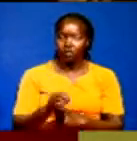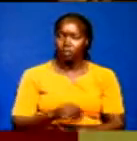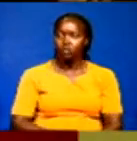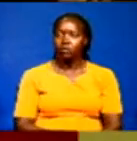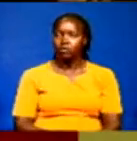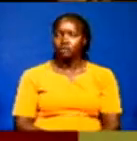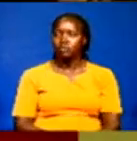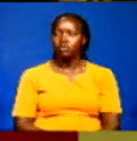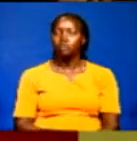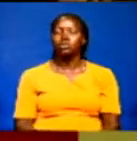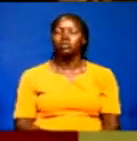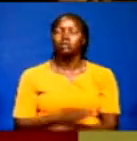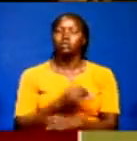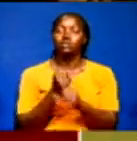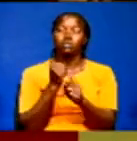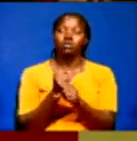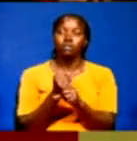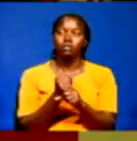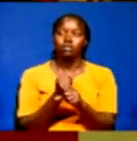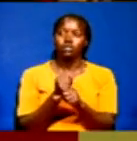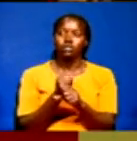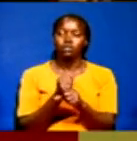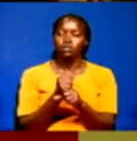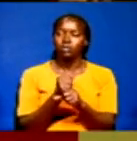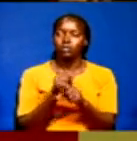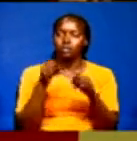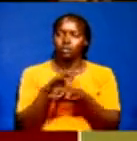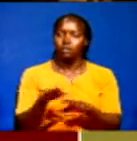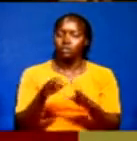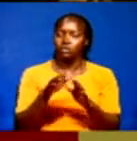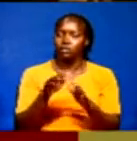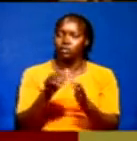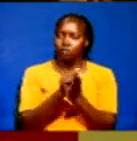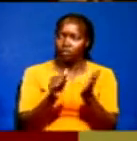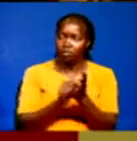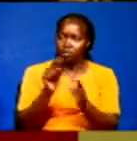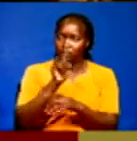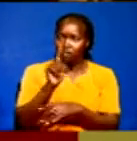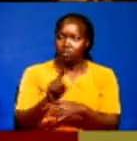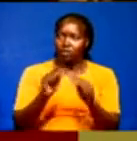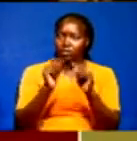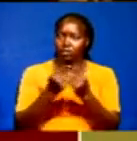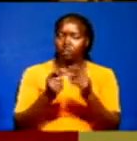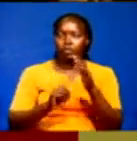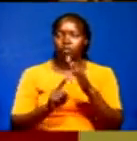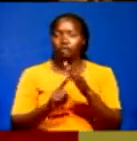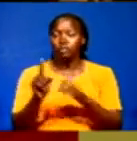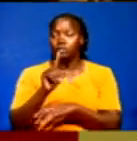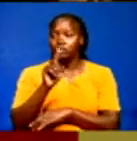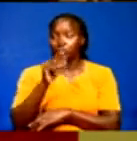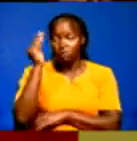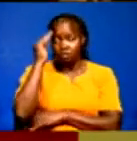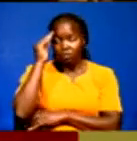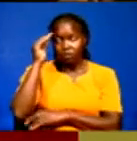The combined efforts of the Matter Agency Examination Team of the Ministry of Education, Ministry of Interior,